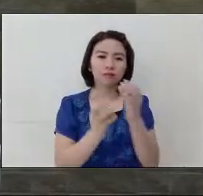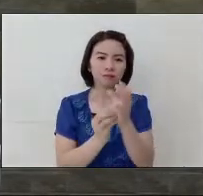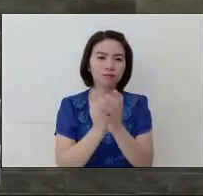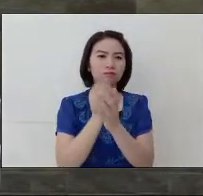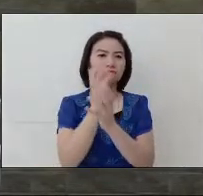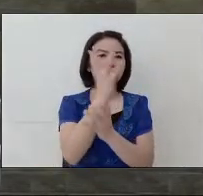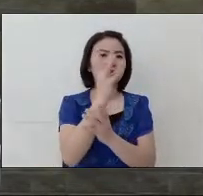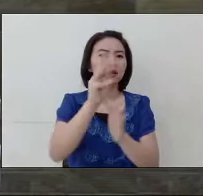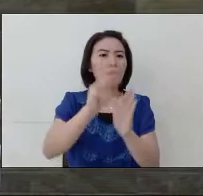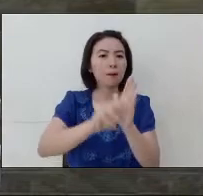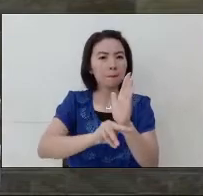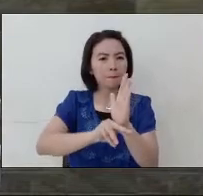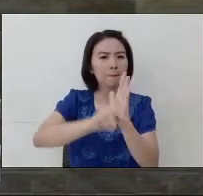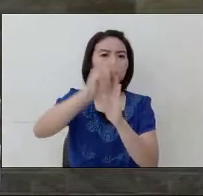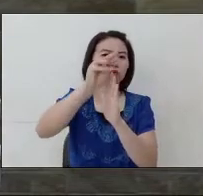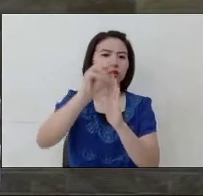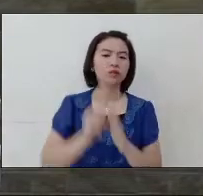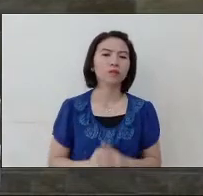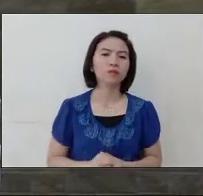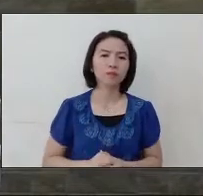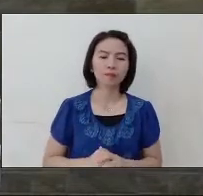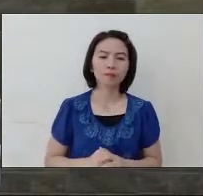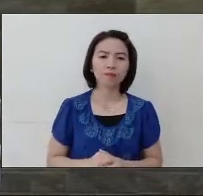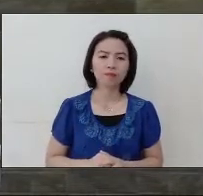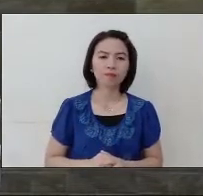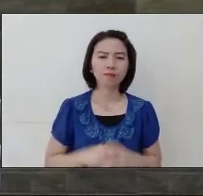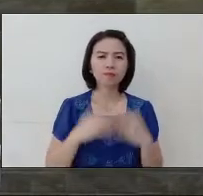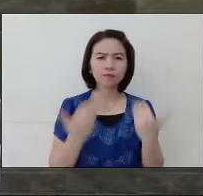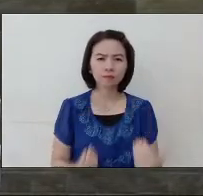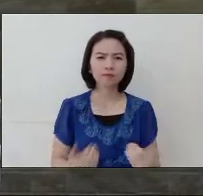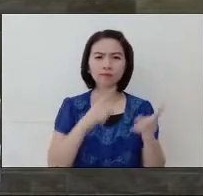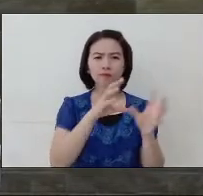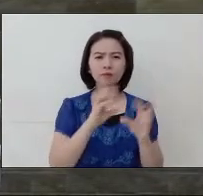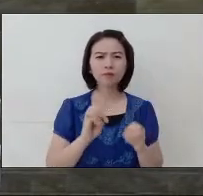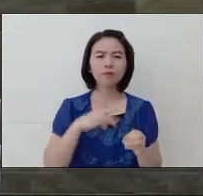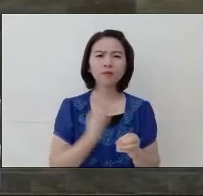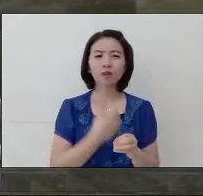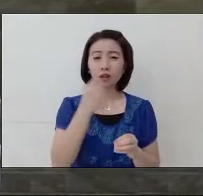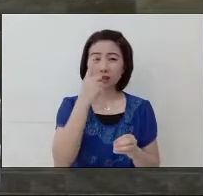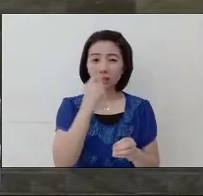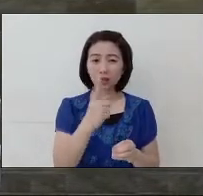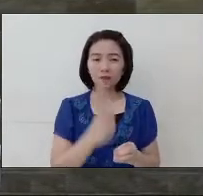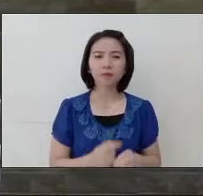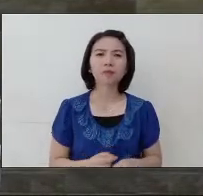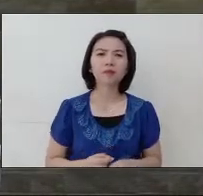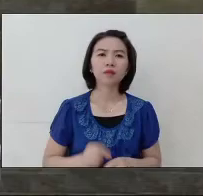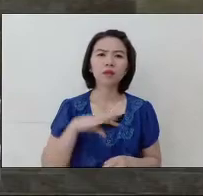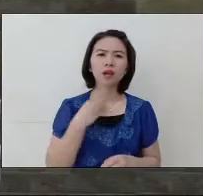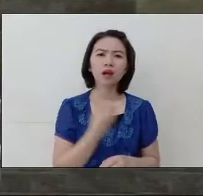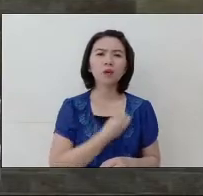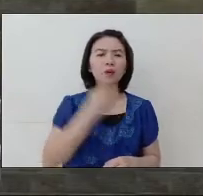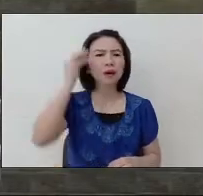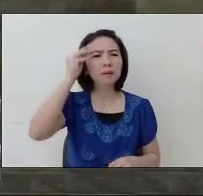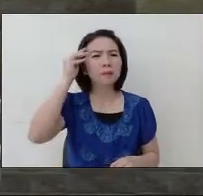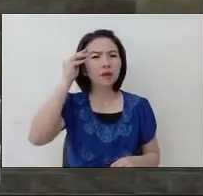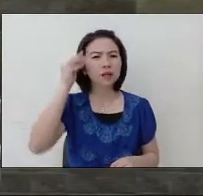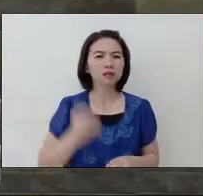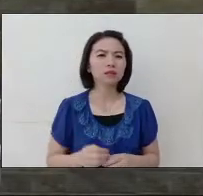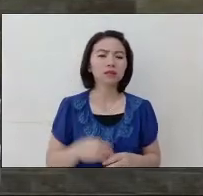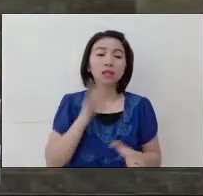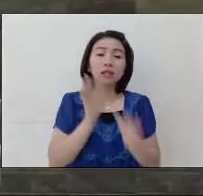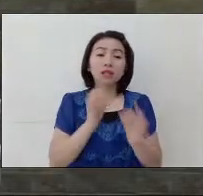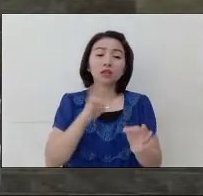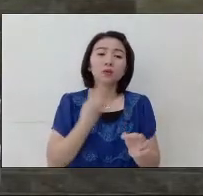Now, do you understand, mga kapatid, na ang mind natin, if we're not careful, if you are not matured enough,